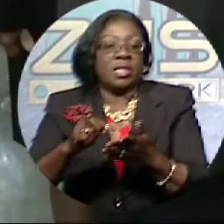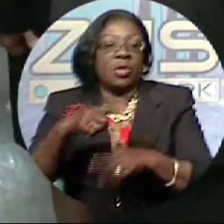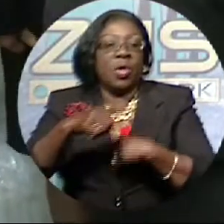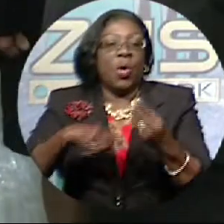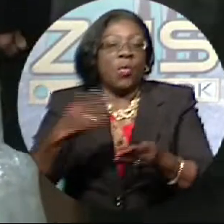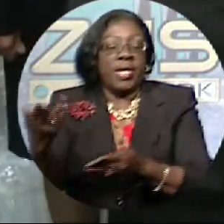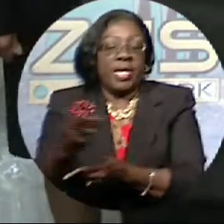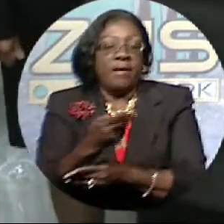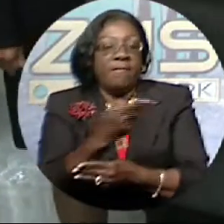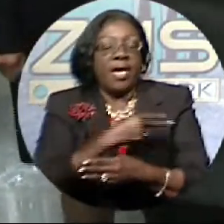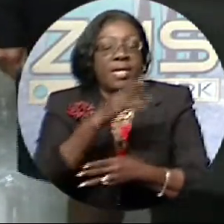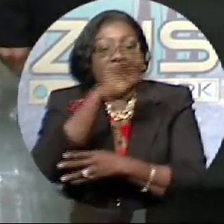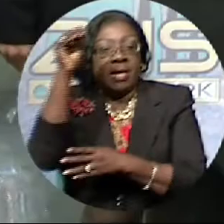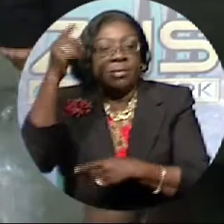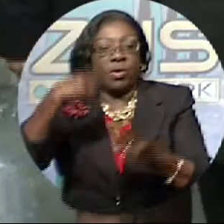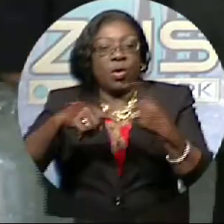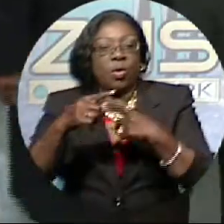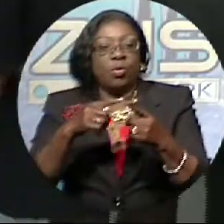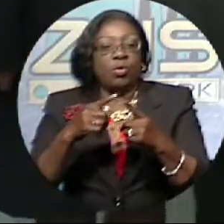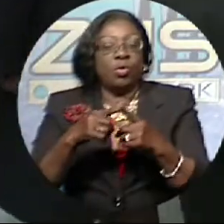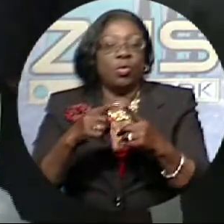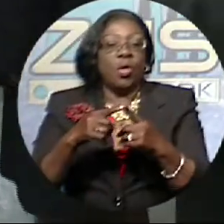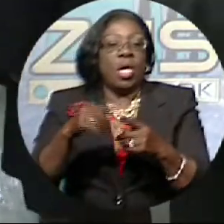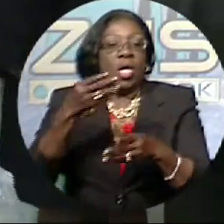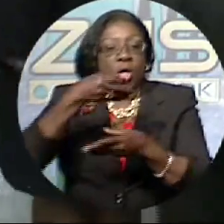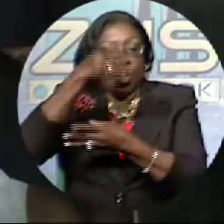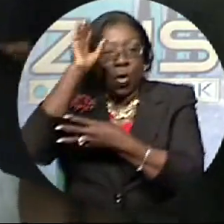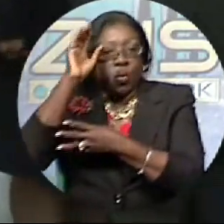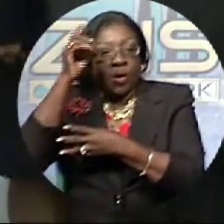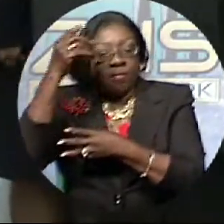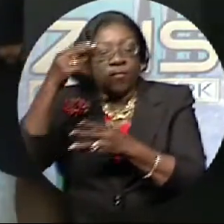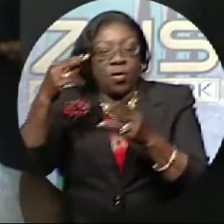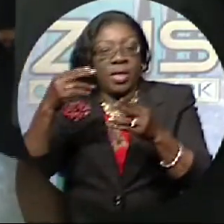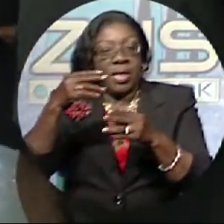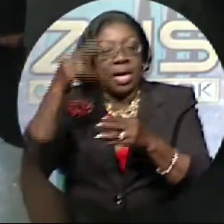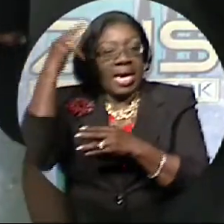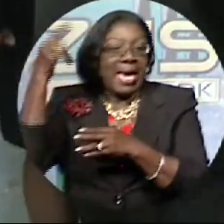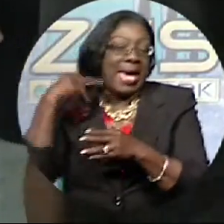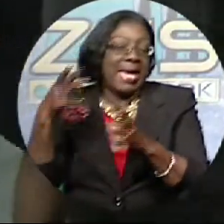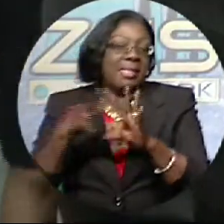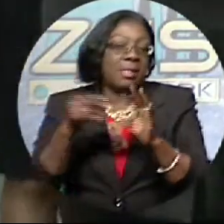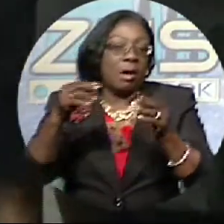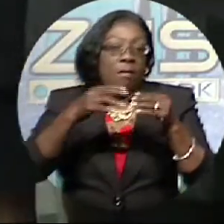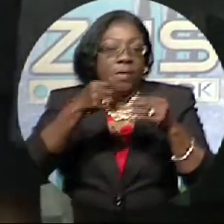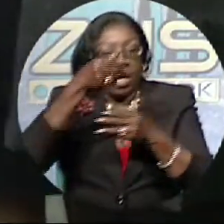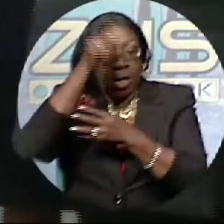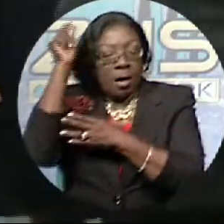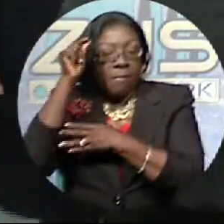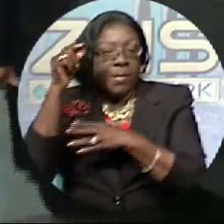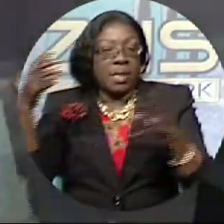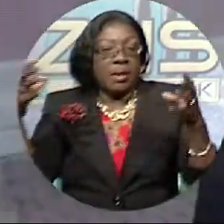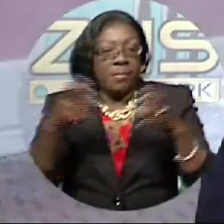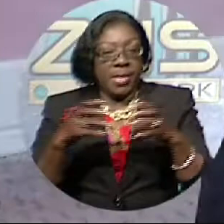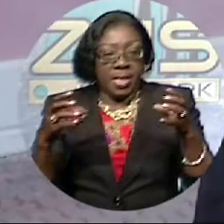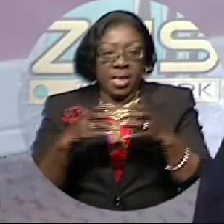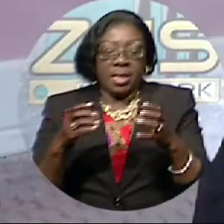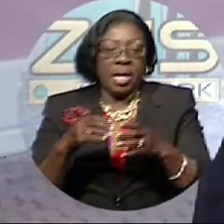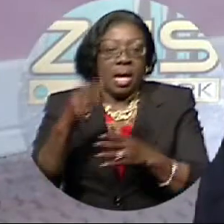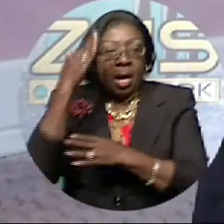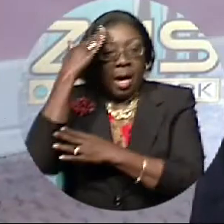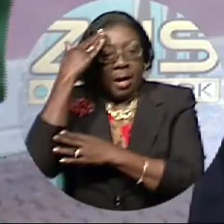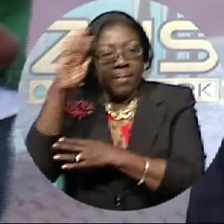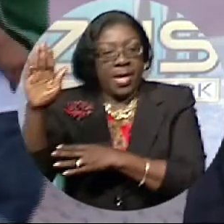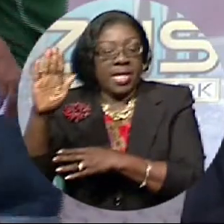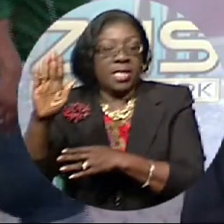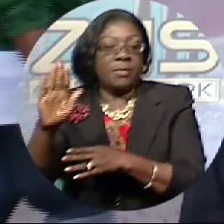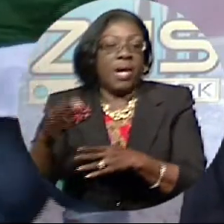support him at a heads of government meeting. So there's that bond, there's that commitment. I have pledged my